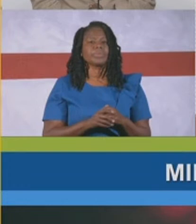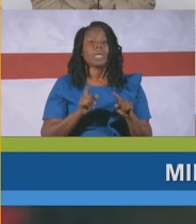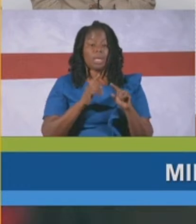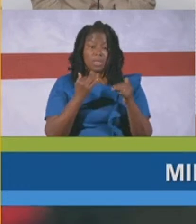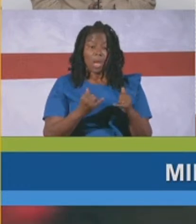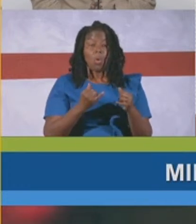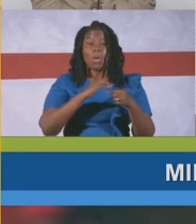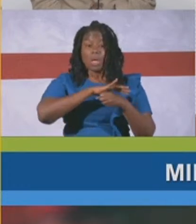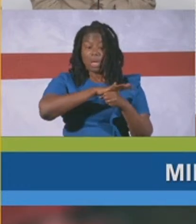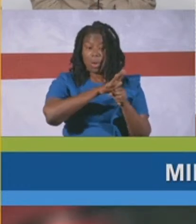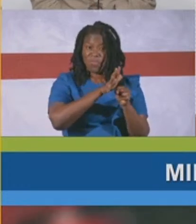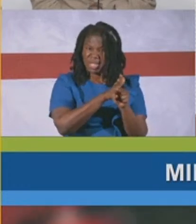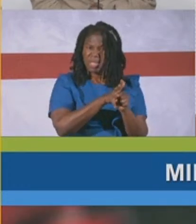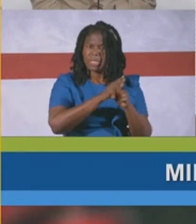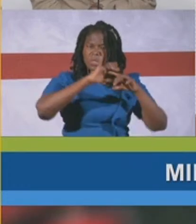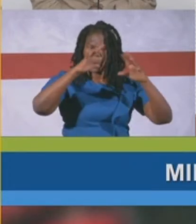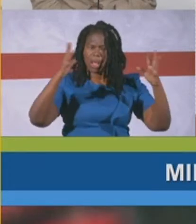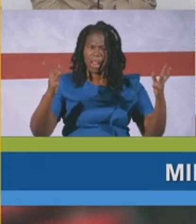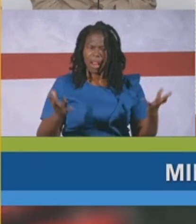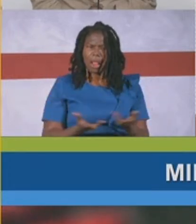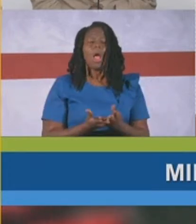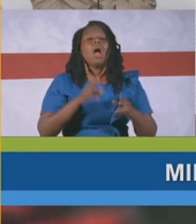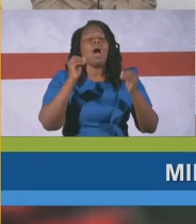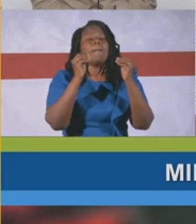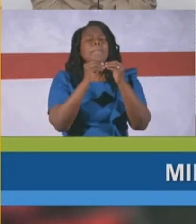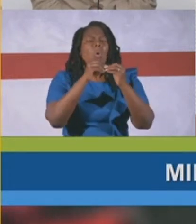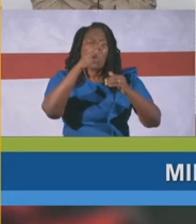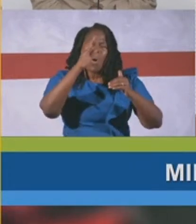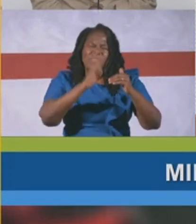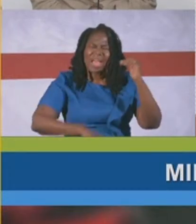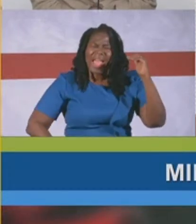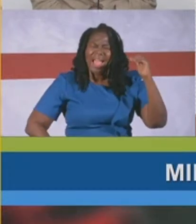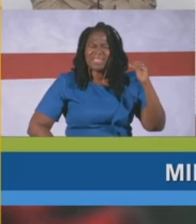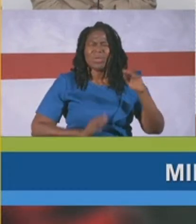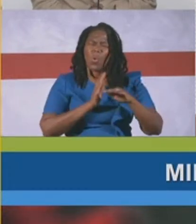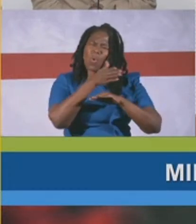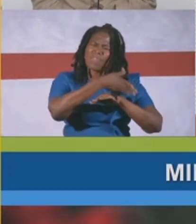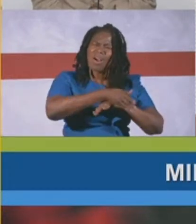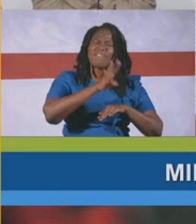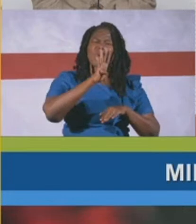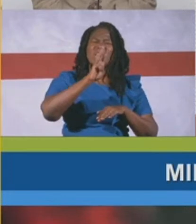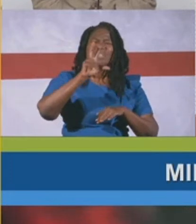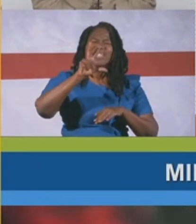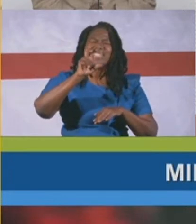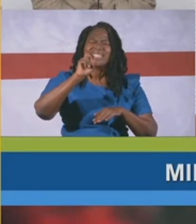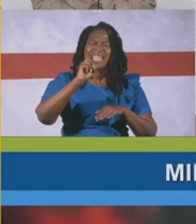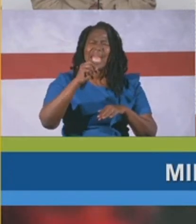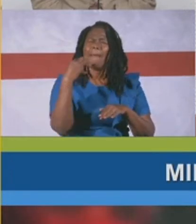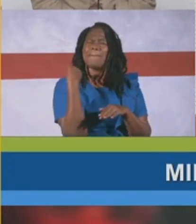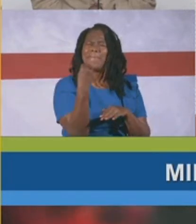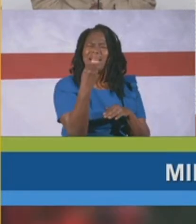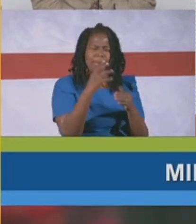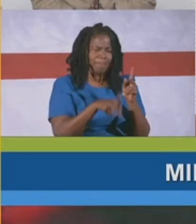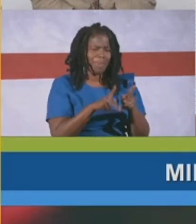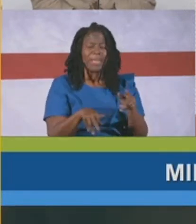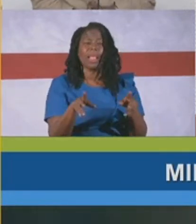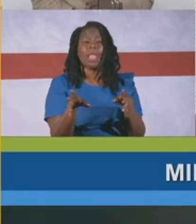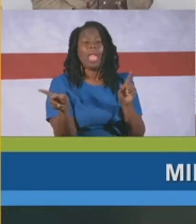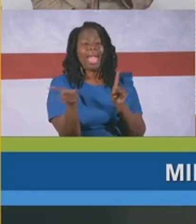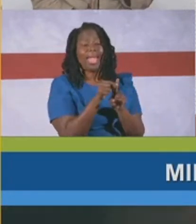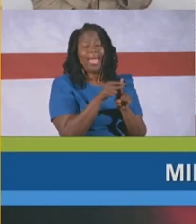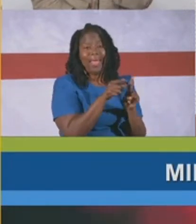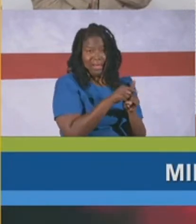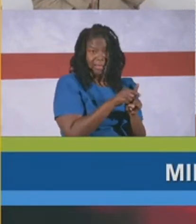COVID-19 has attacked more than 430 million people. COVID-19 has